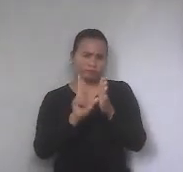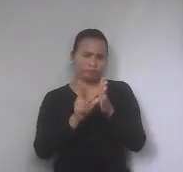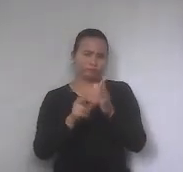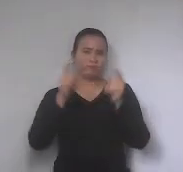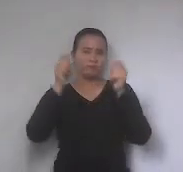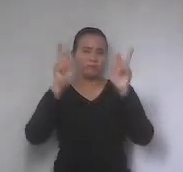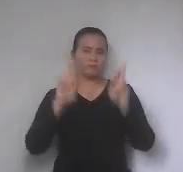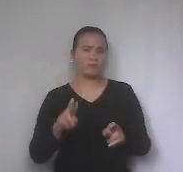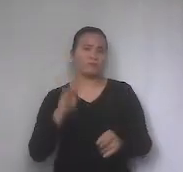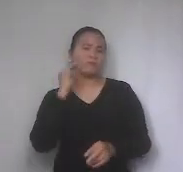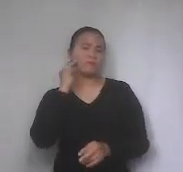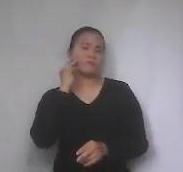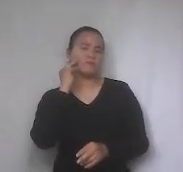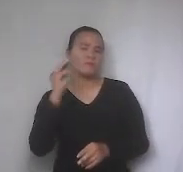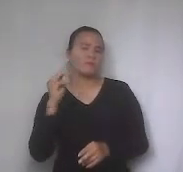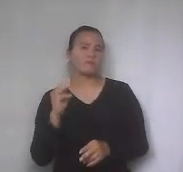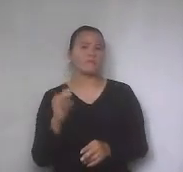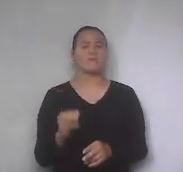decoding challenges.